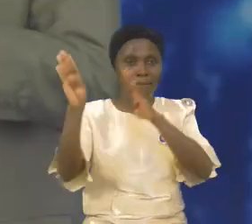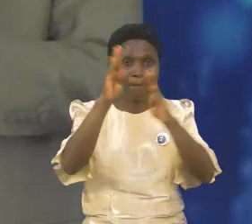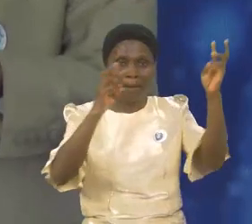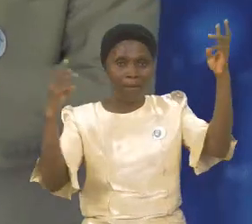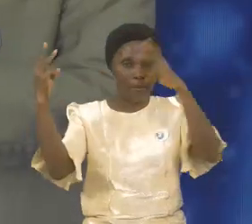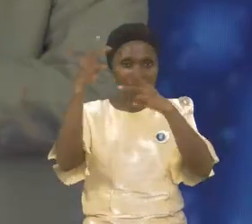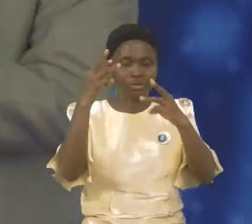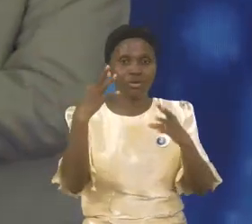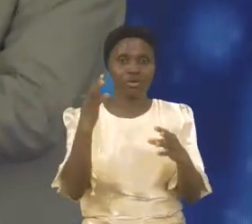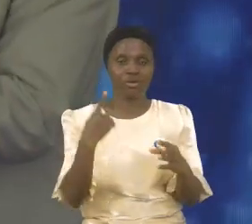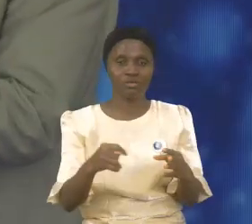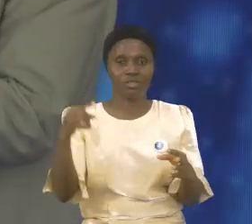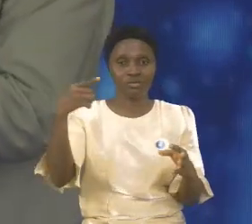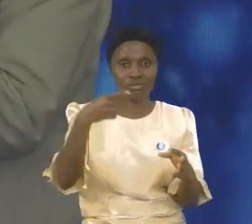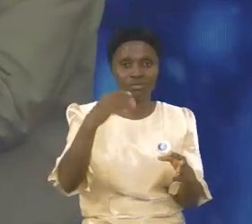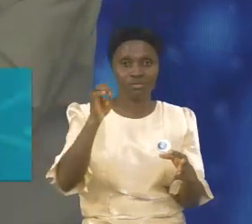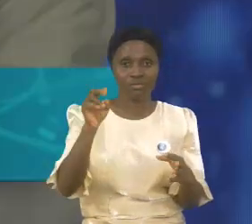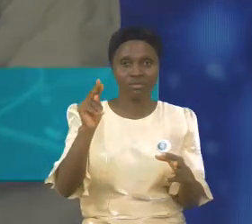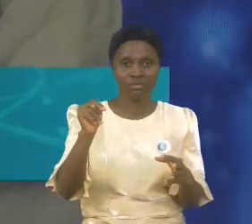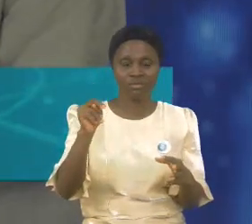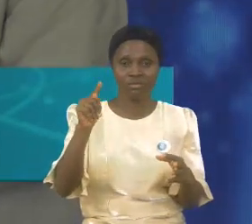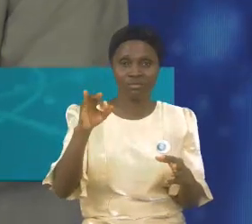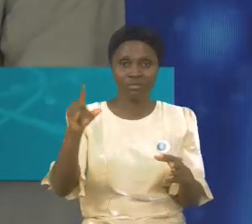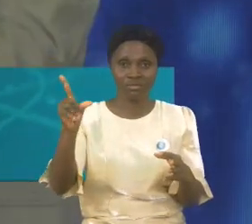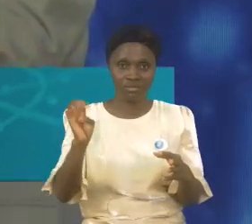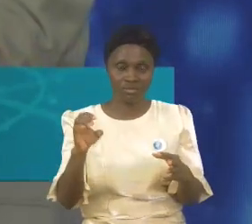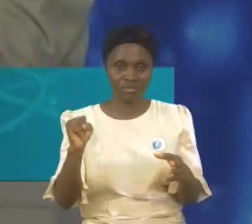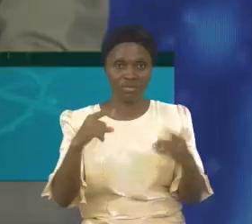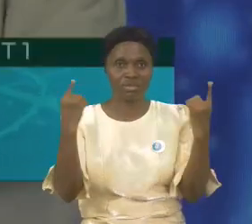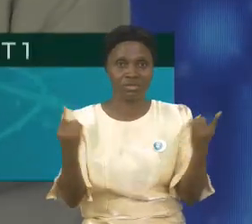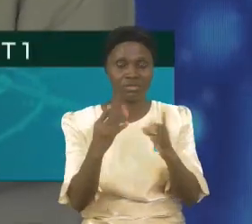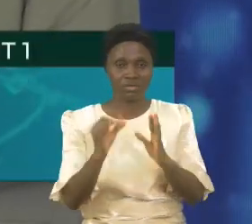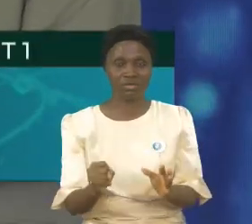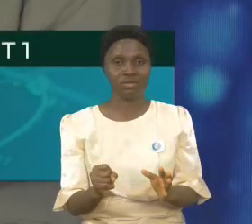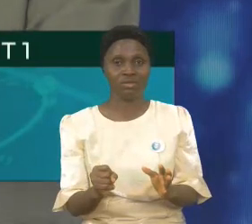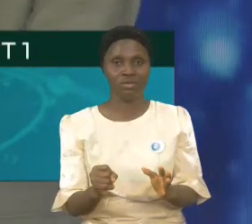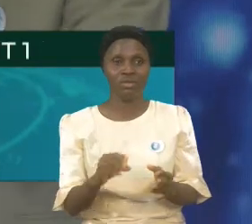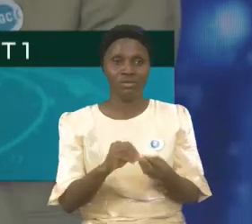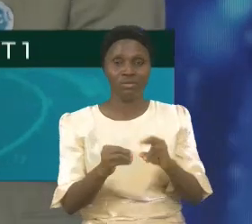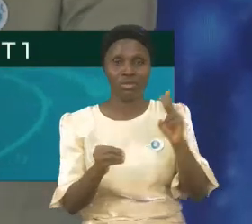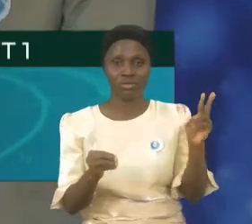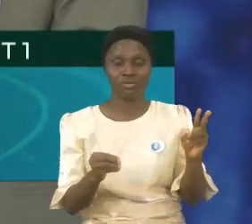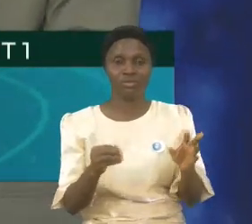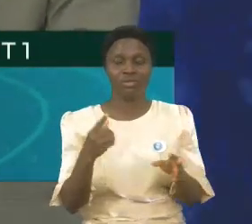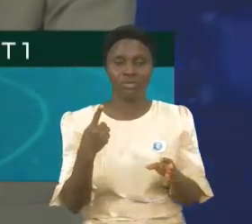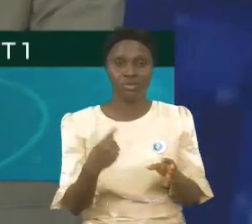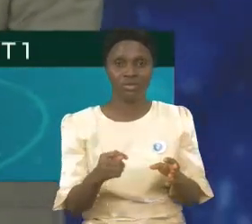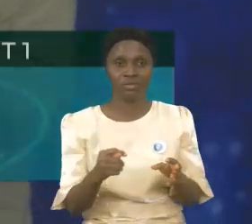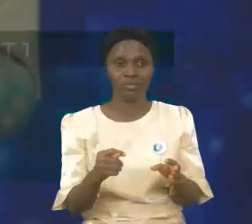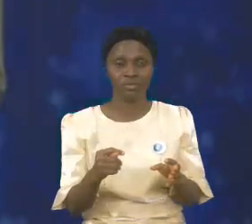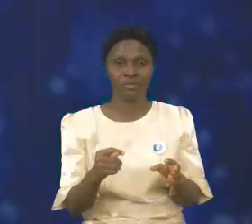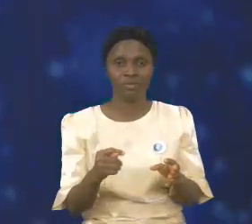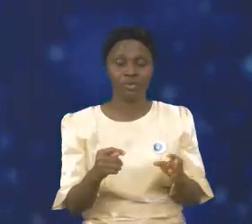the four symbolic beasts of Gentile cruelty. And then number three,